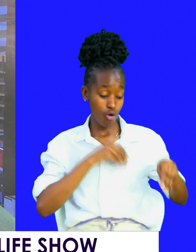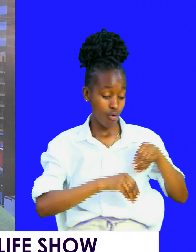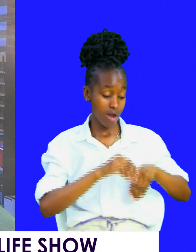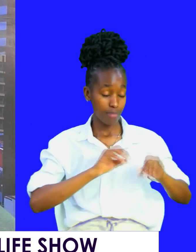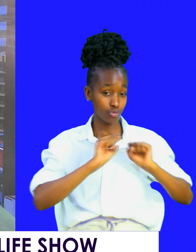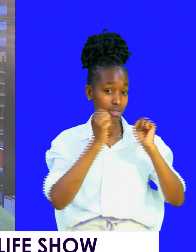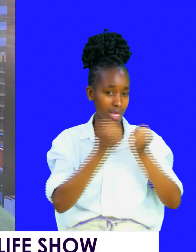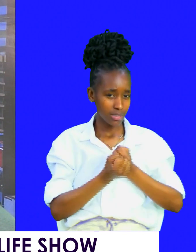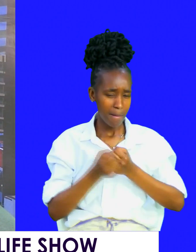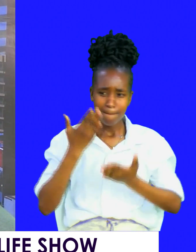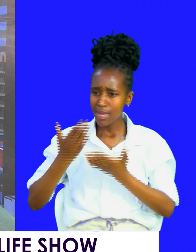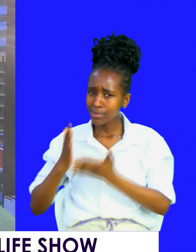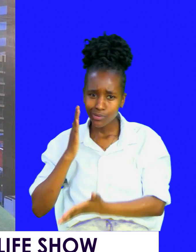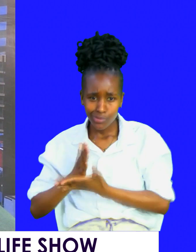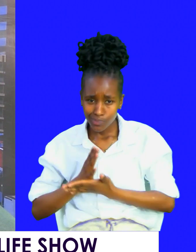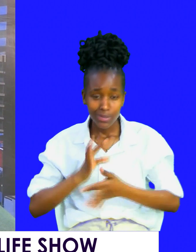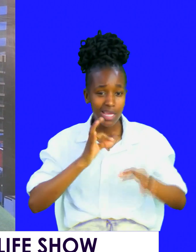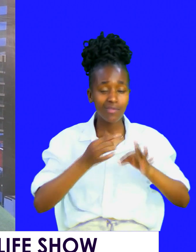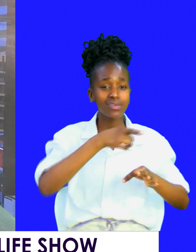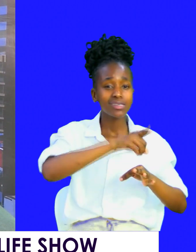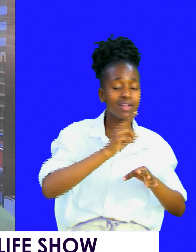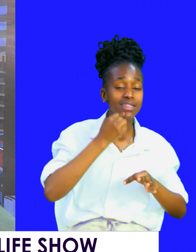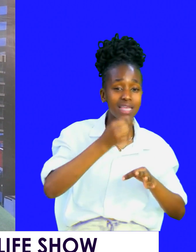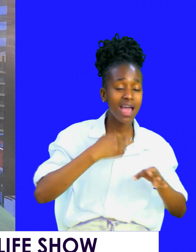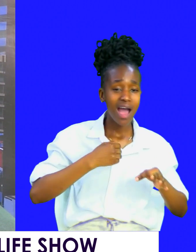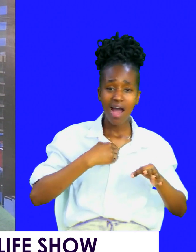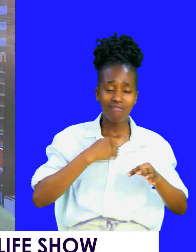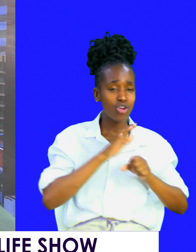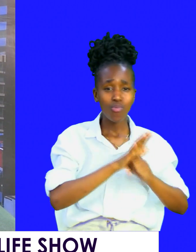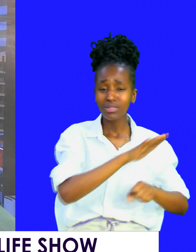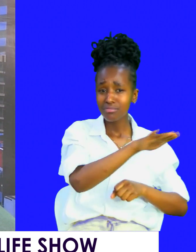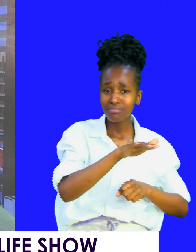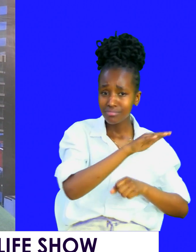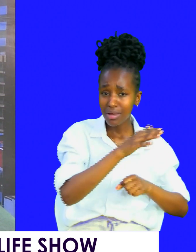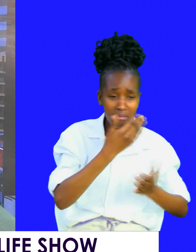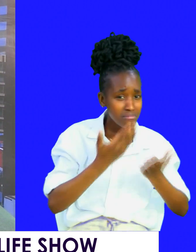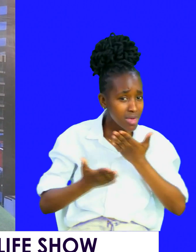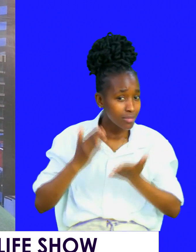in a marginalized place. Is it true? You say you're experiencing